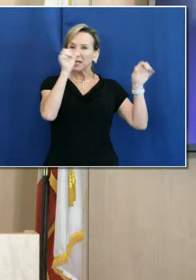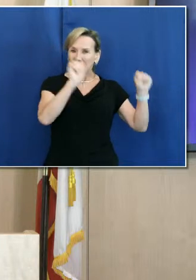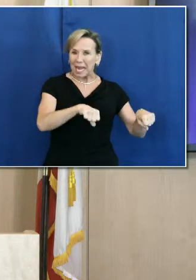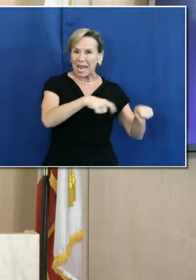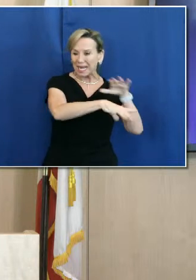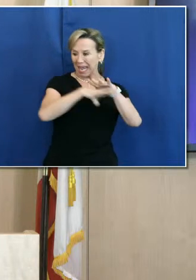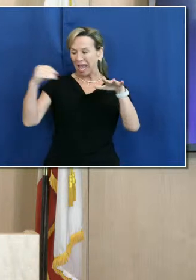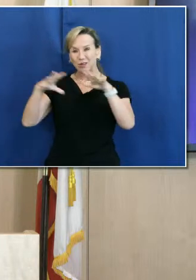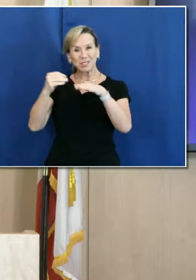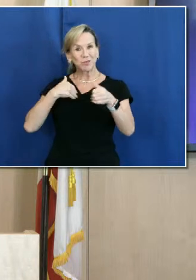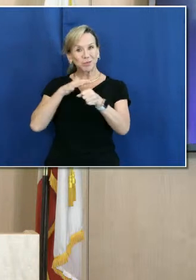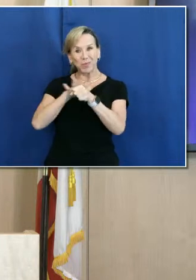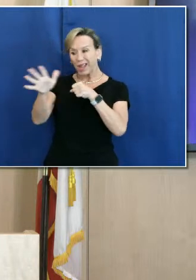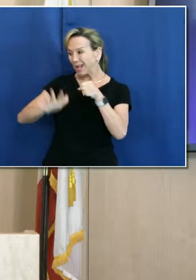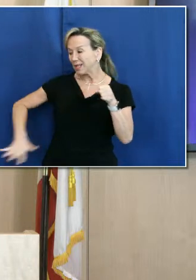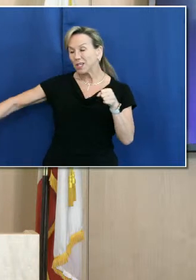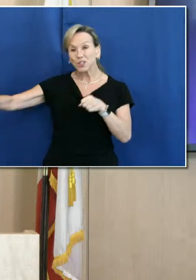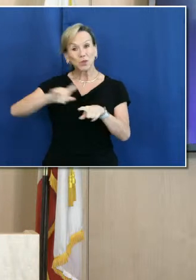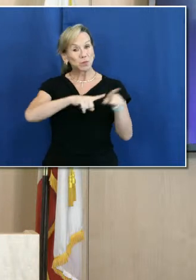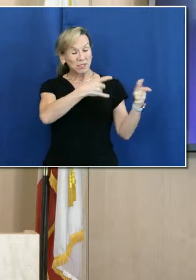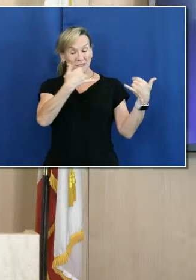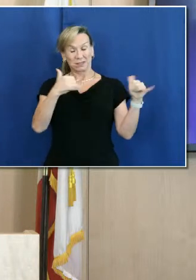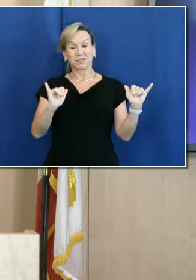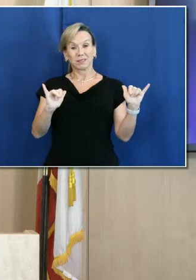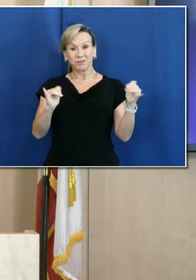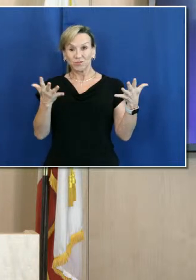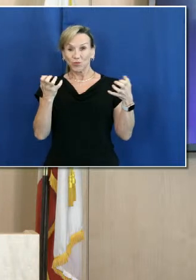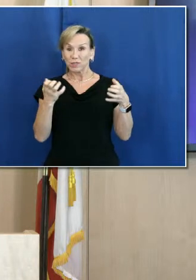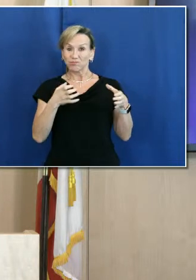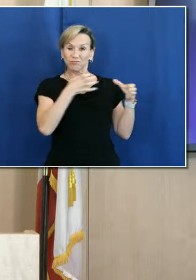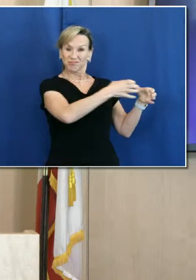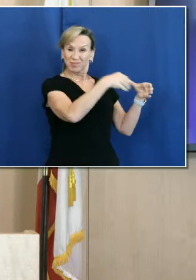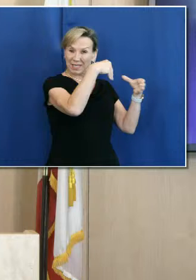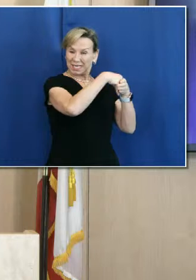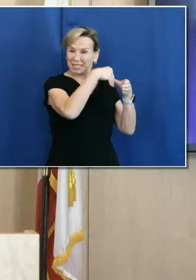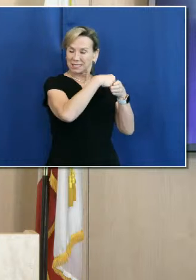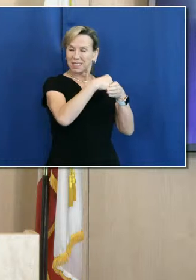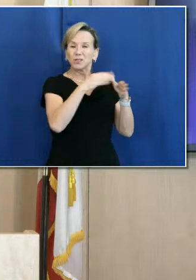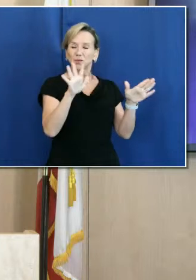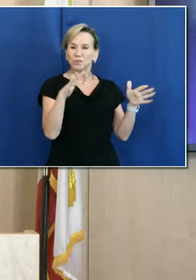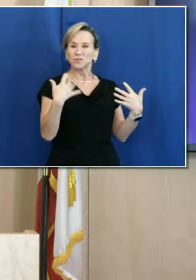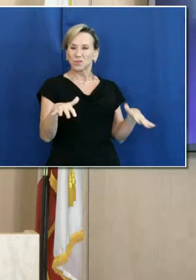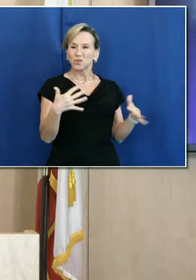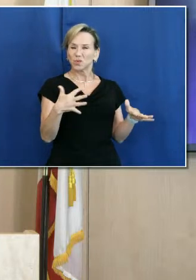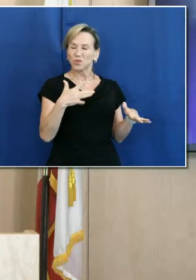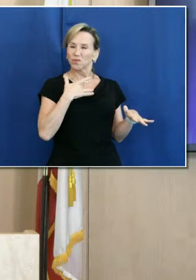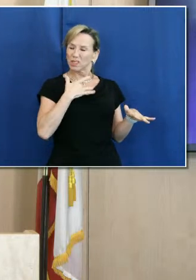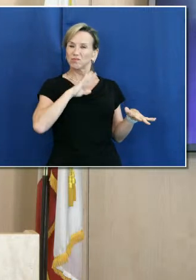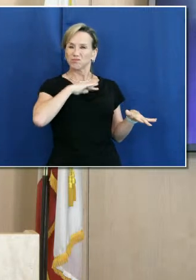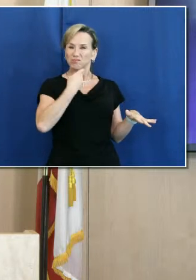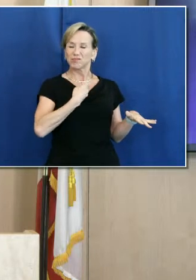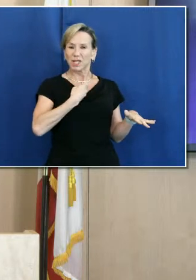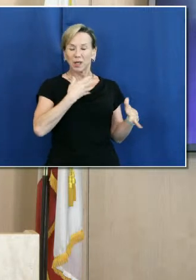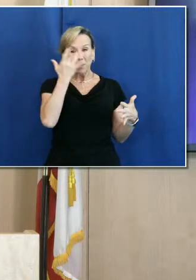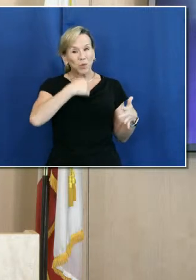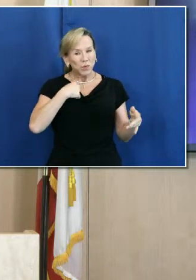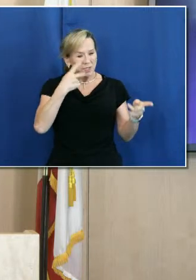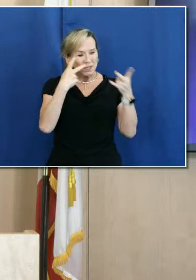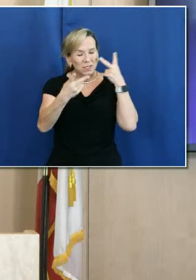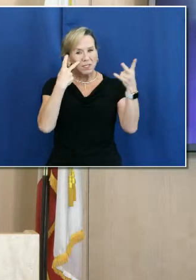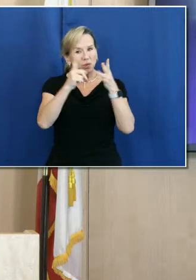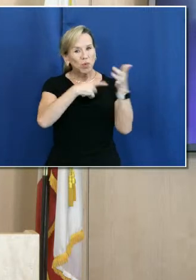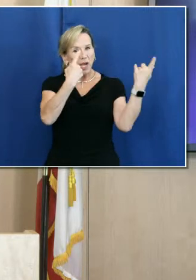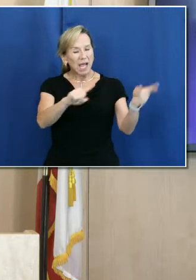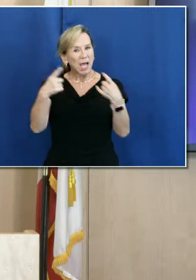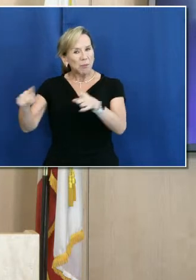safe outdoor setting to choose to go back indoors. And the concerning part is because we've seen the extreme danger that